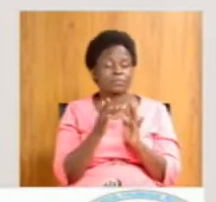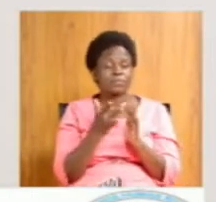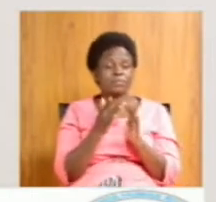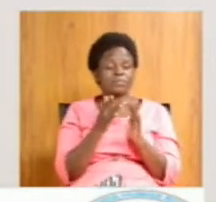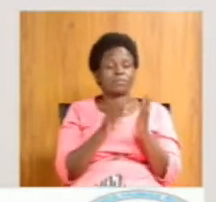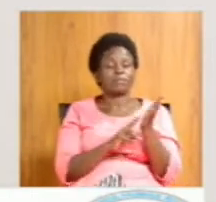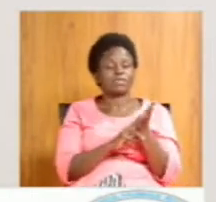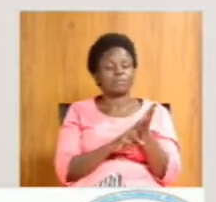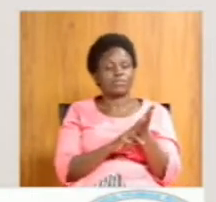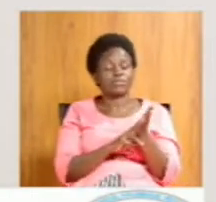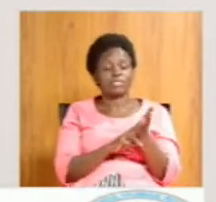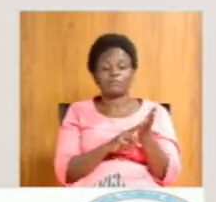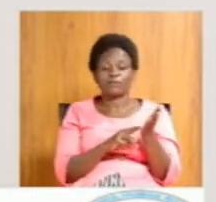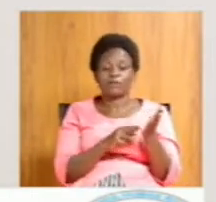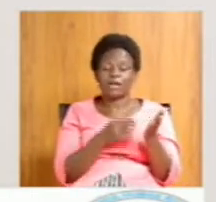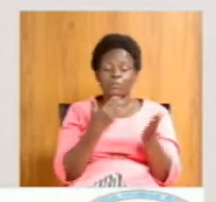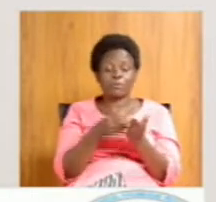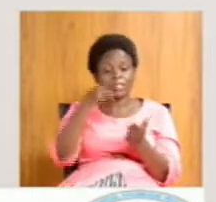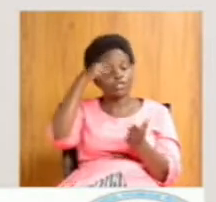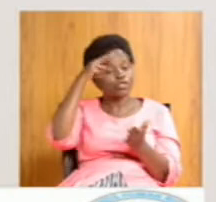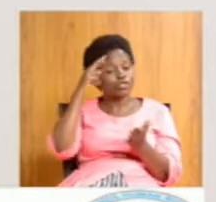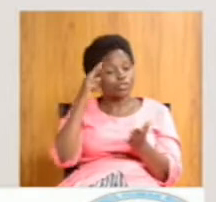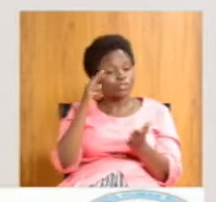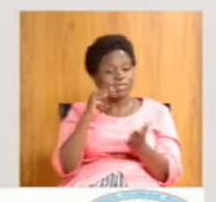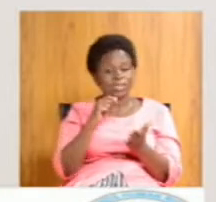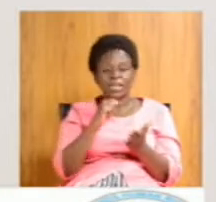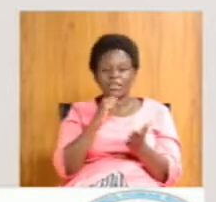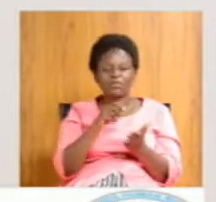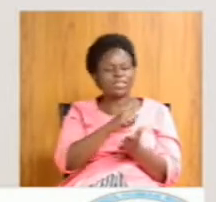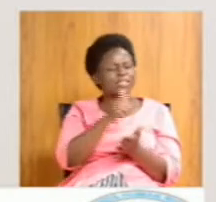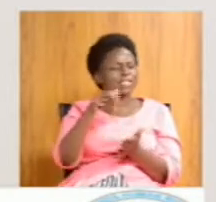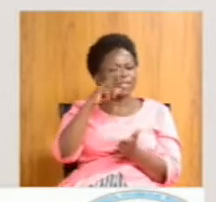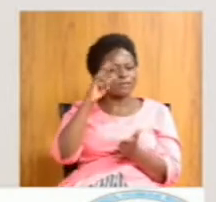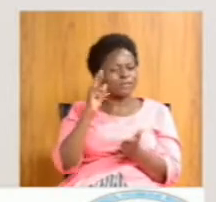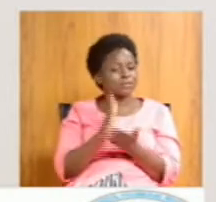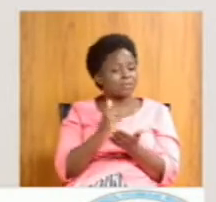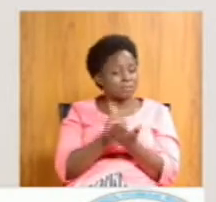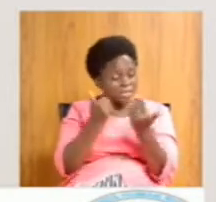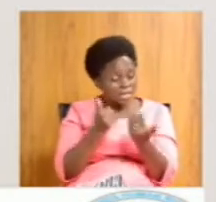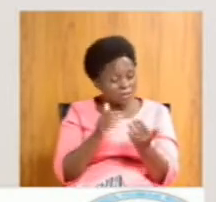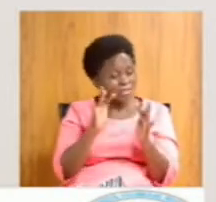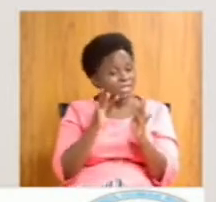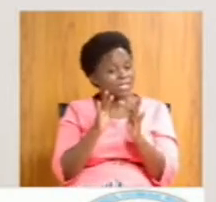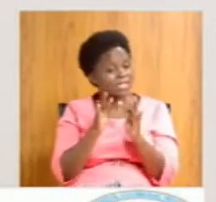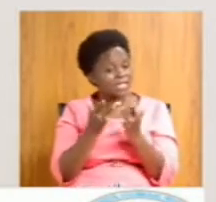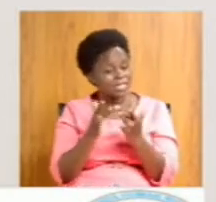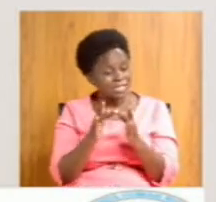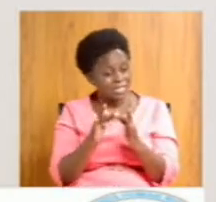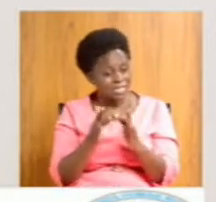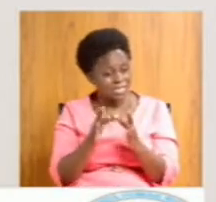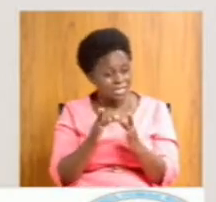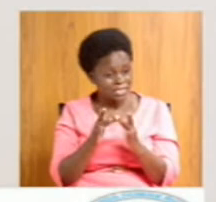must be used for appropriate reasons and not these other reasons because now internet is doing in